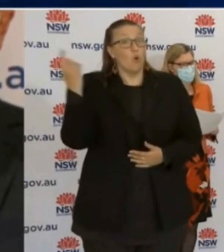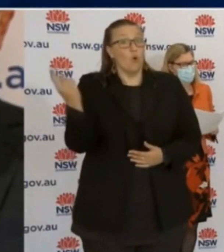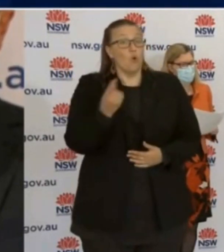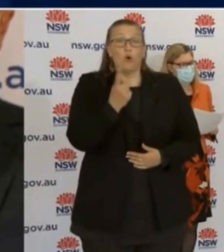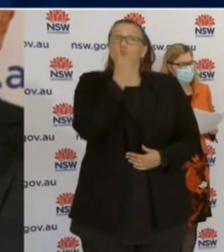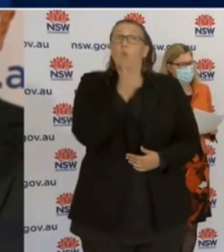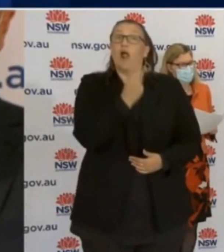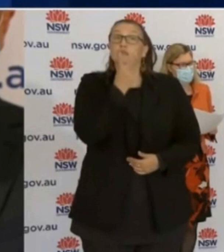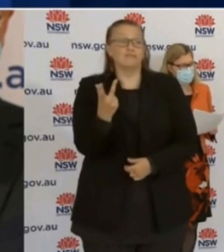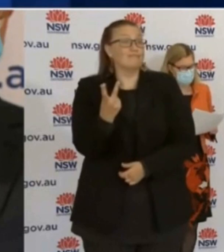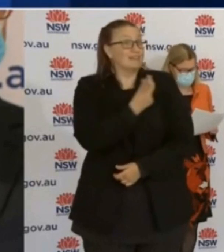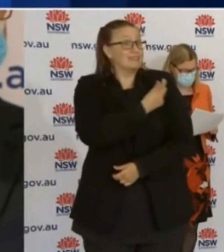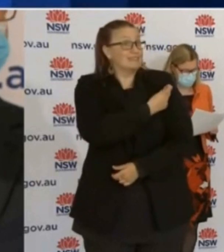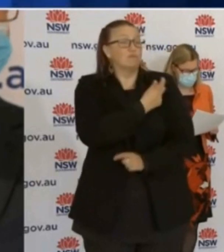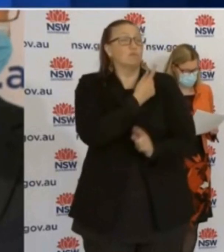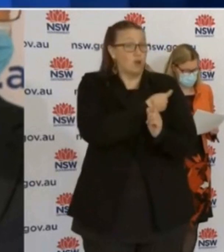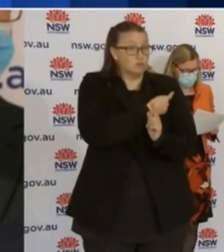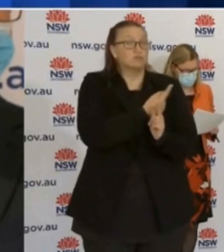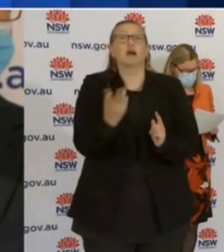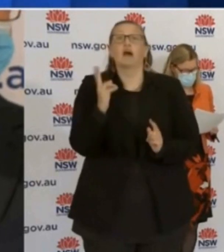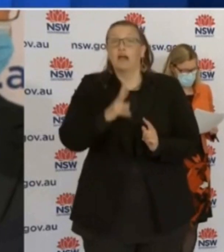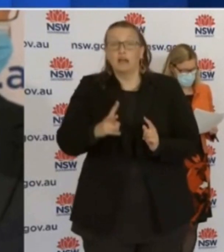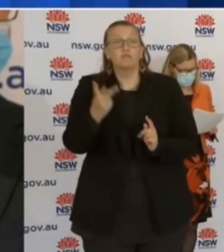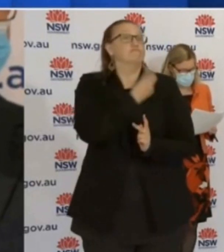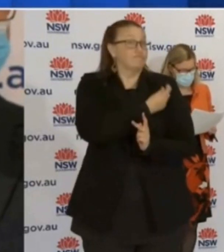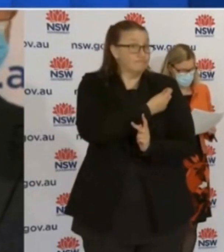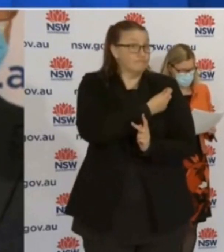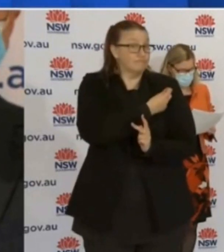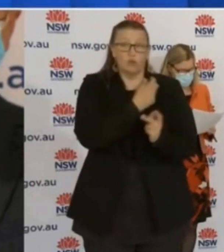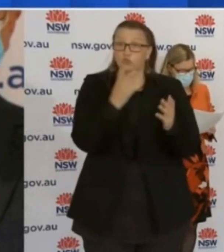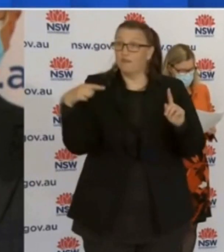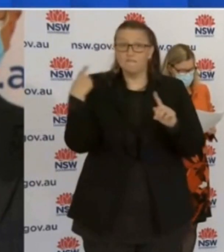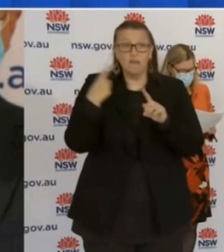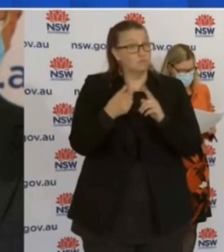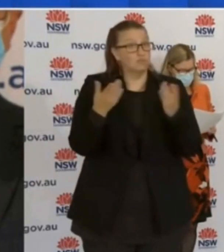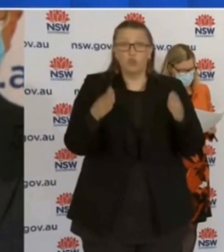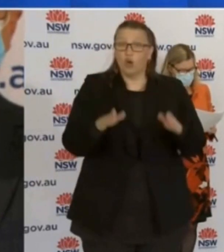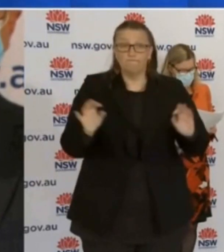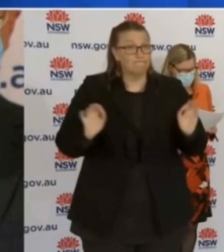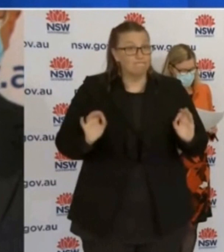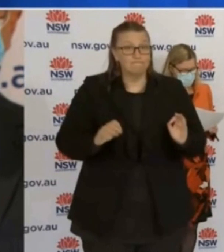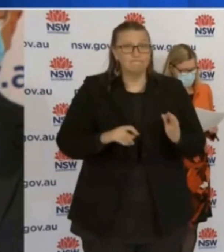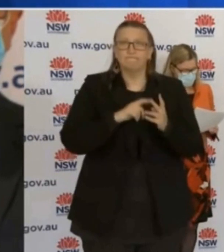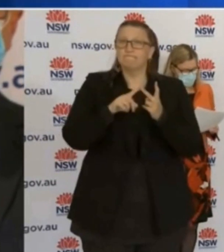any ICU, any mortality, but unfortunately those that are unvaccinated of any age